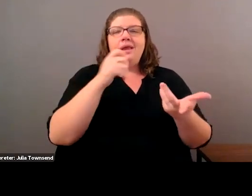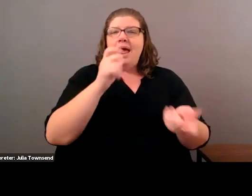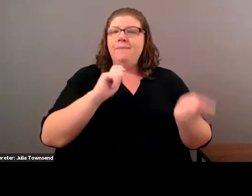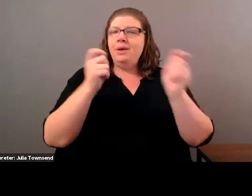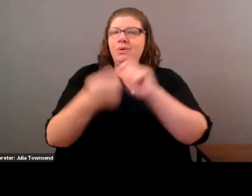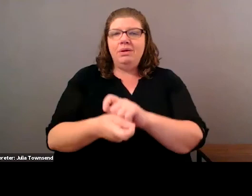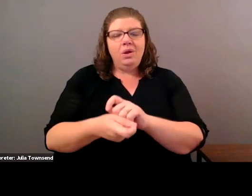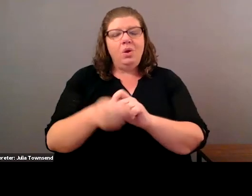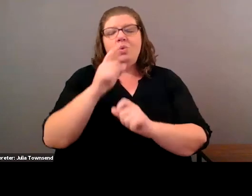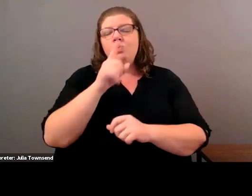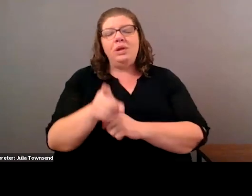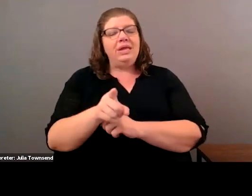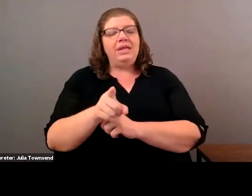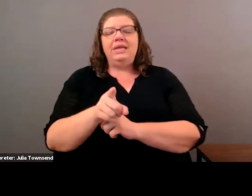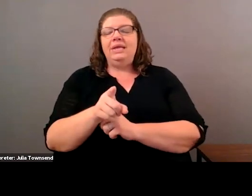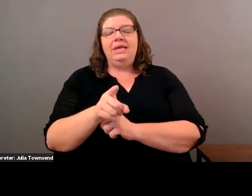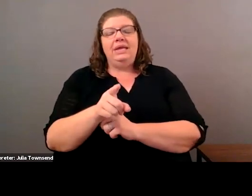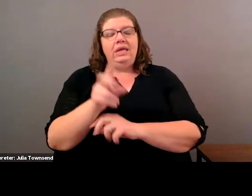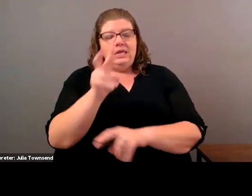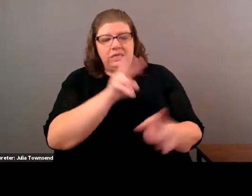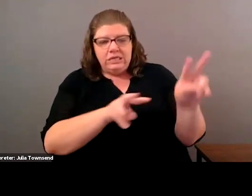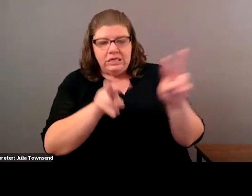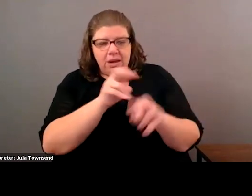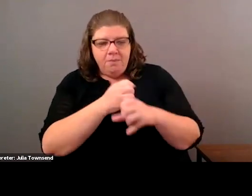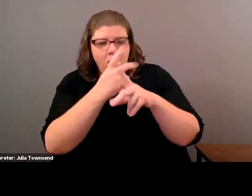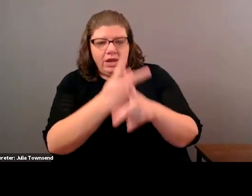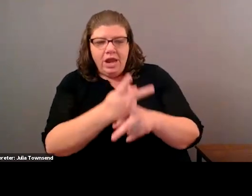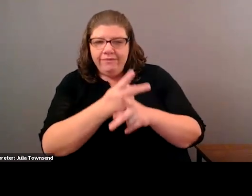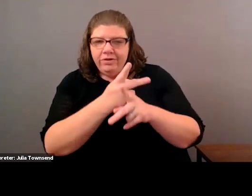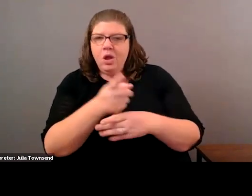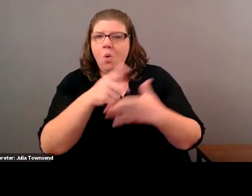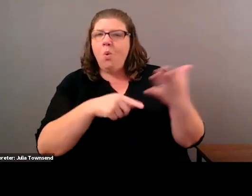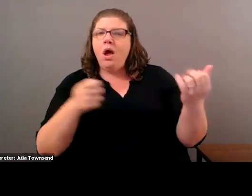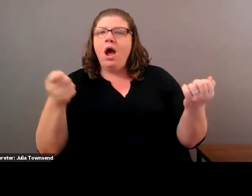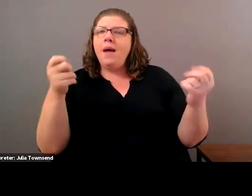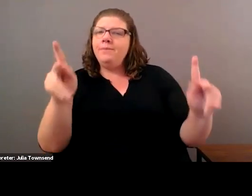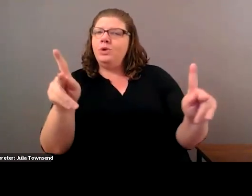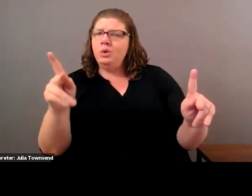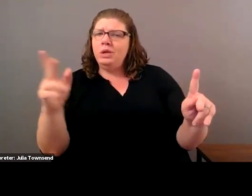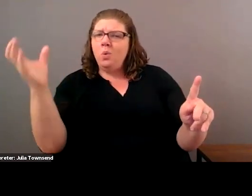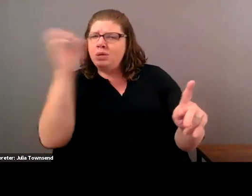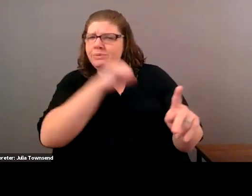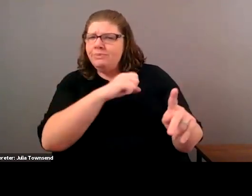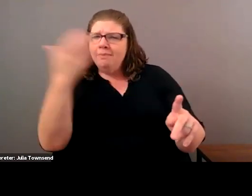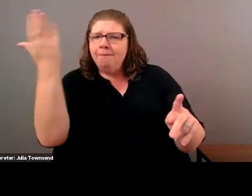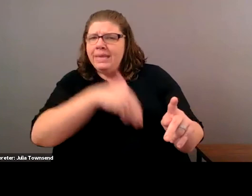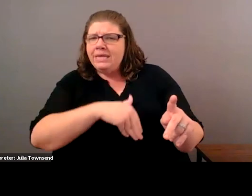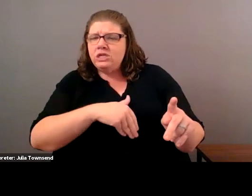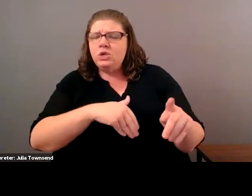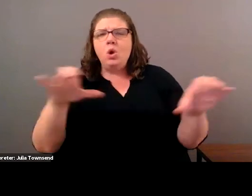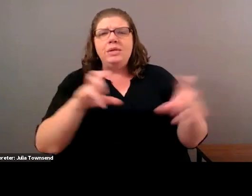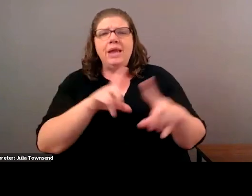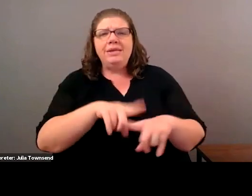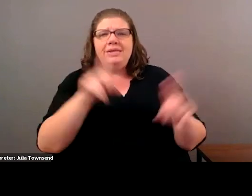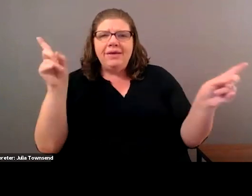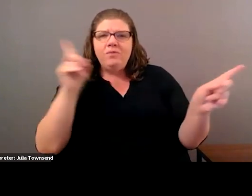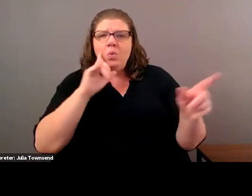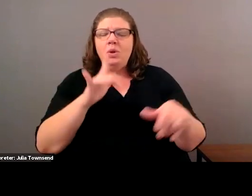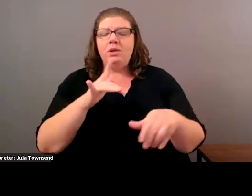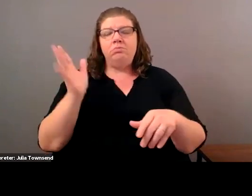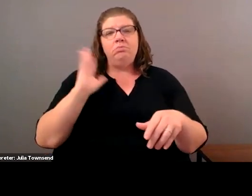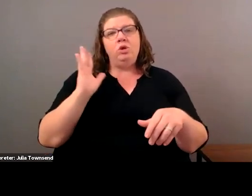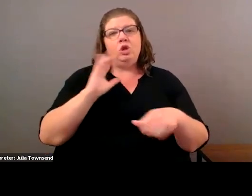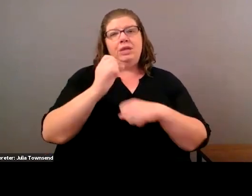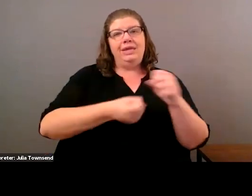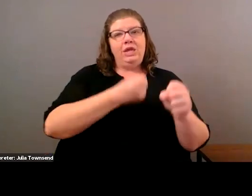It's well worth taking a closer look at this. What opportunity was missed or could have been done differently within early years